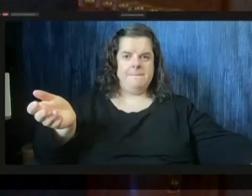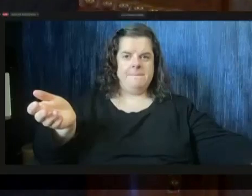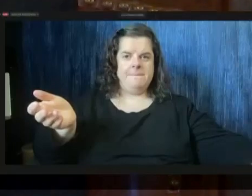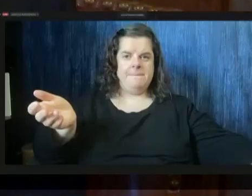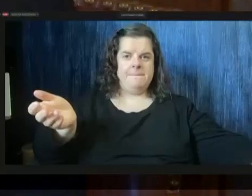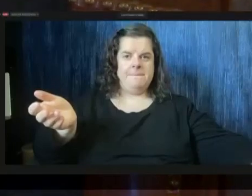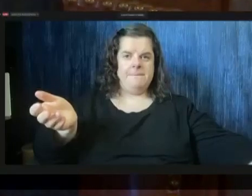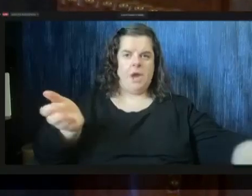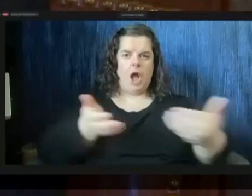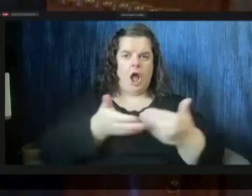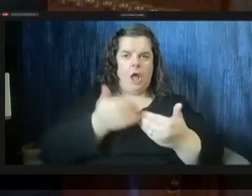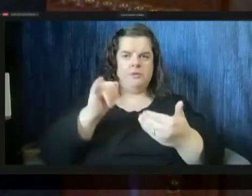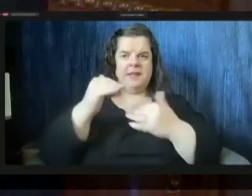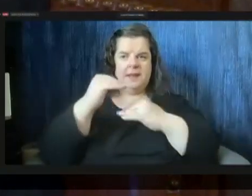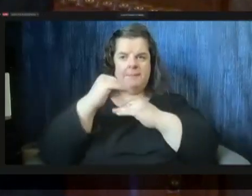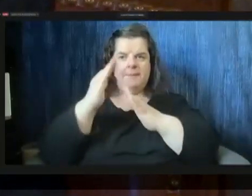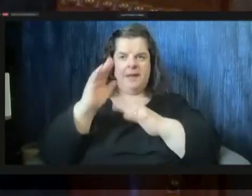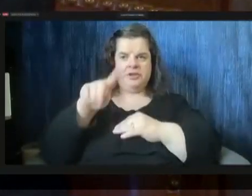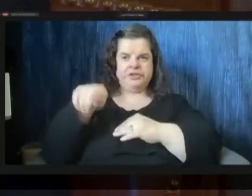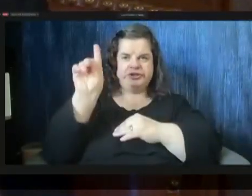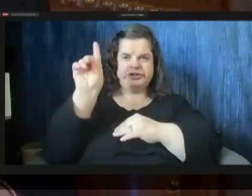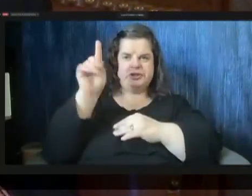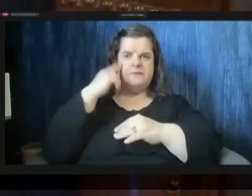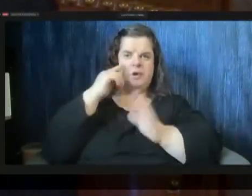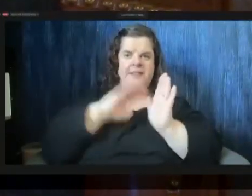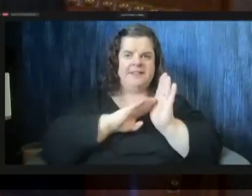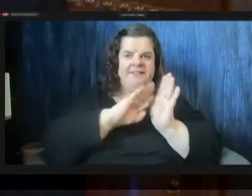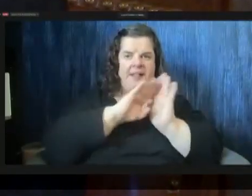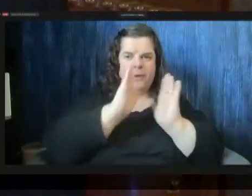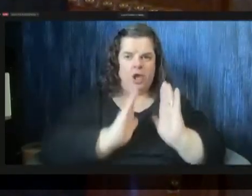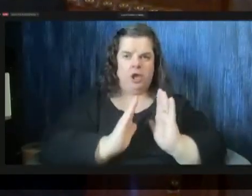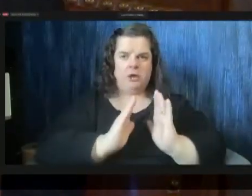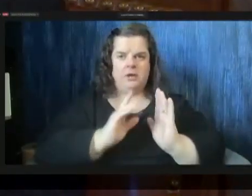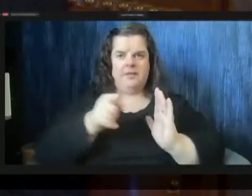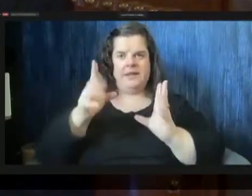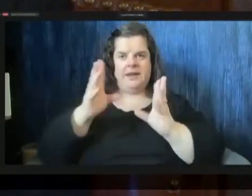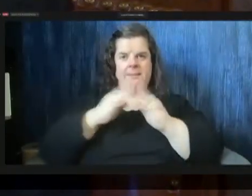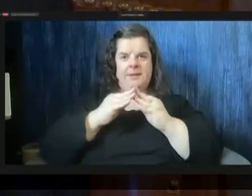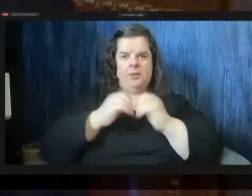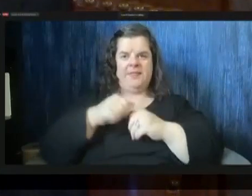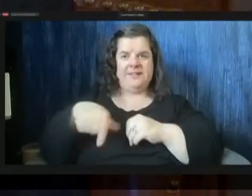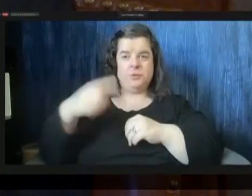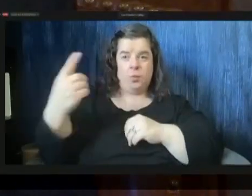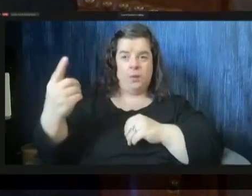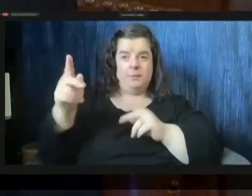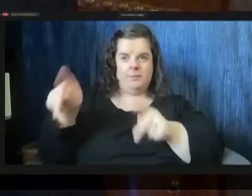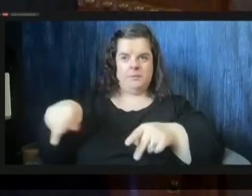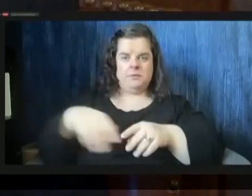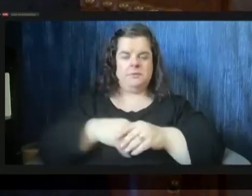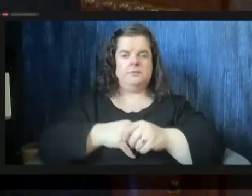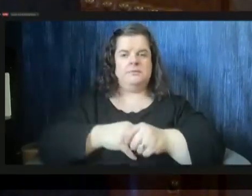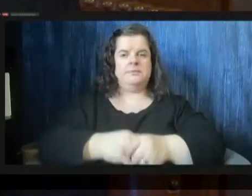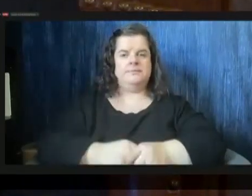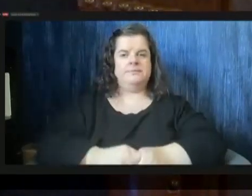almost like a box checked on the developer's part because they met with this. So